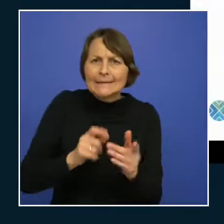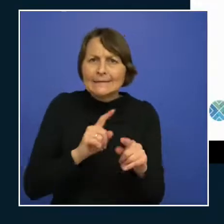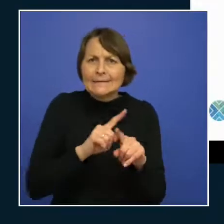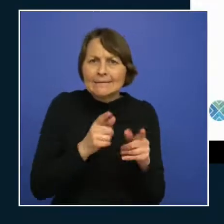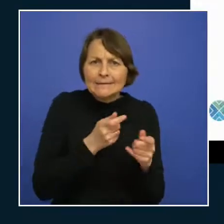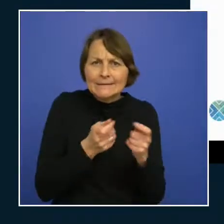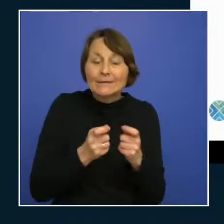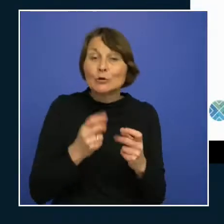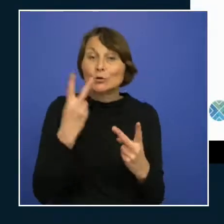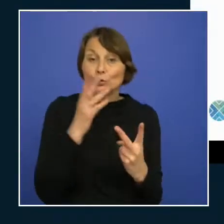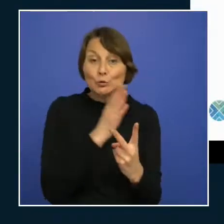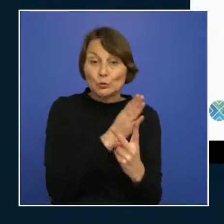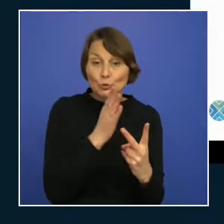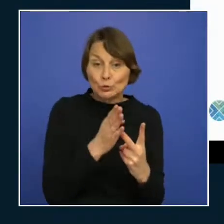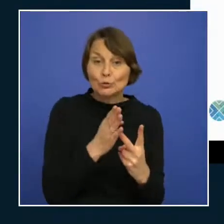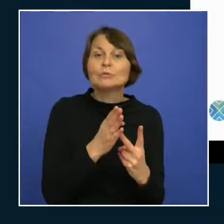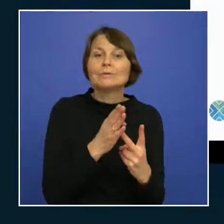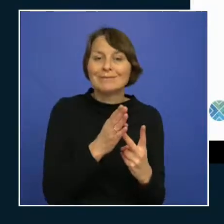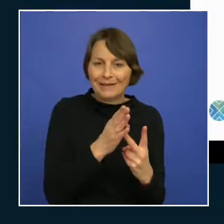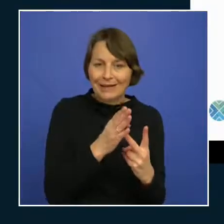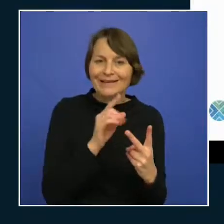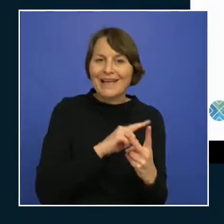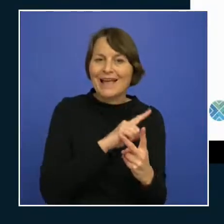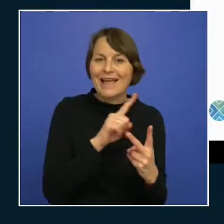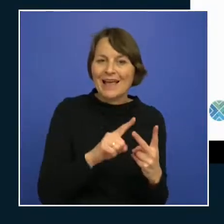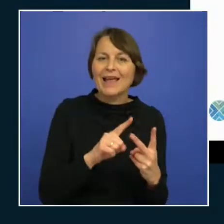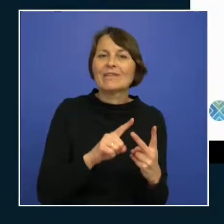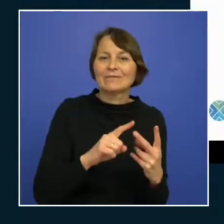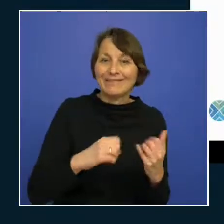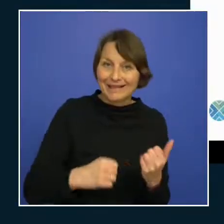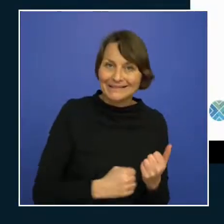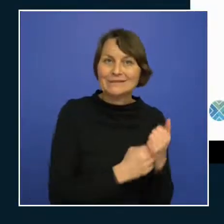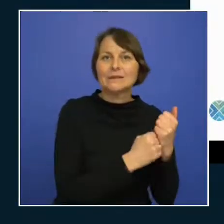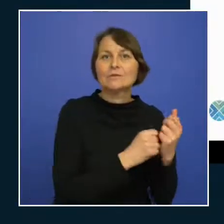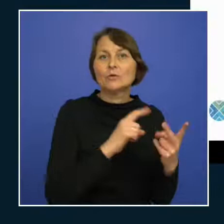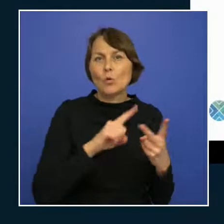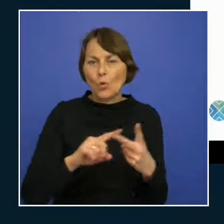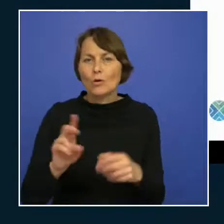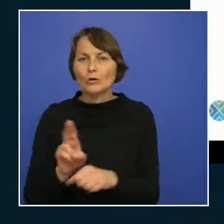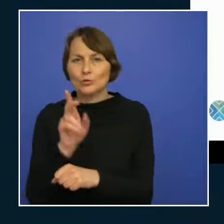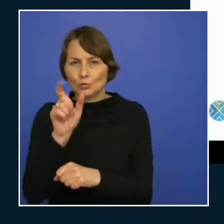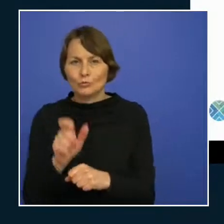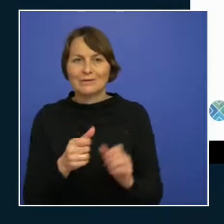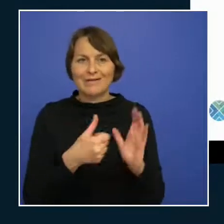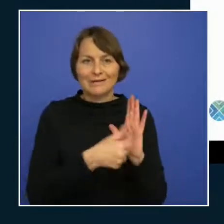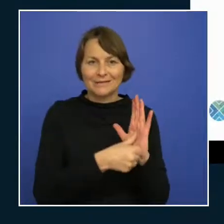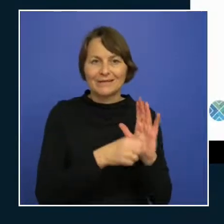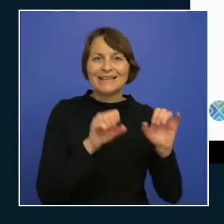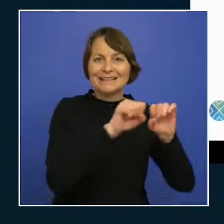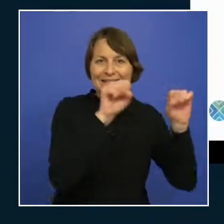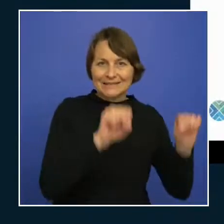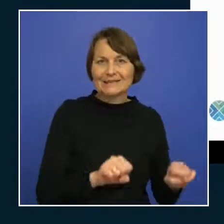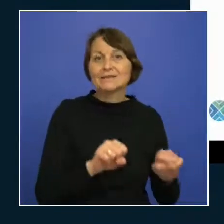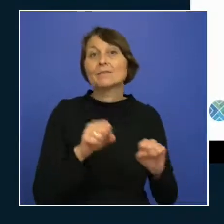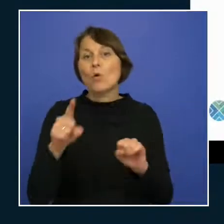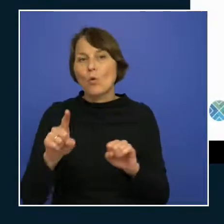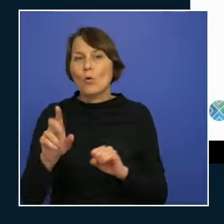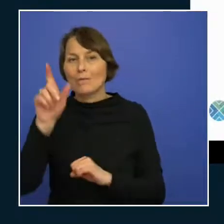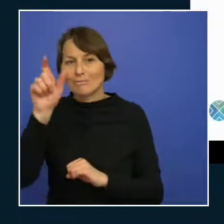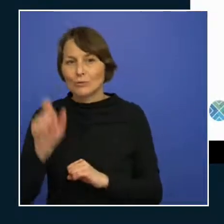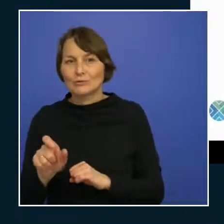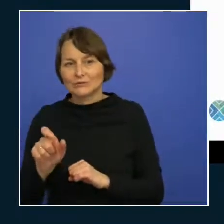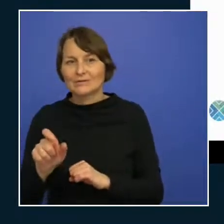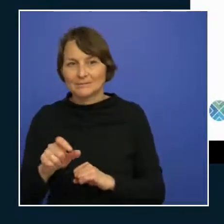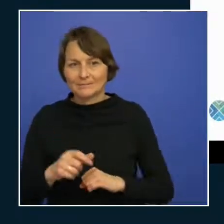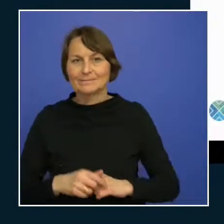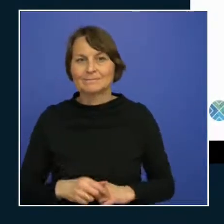system assigned and user assigned managed identity, where the system assigned managed identity is created as